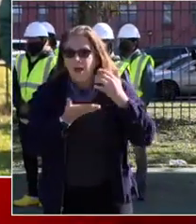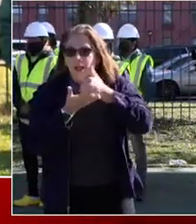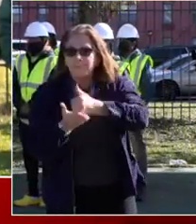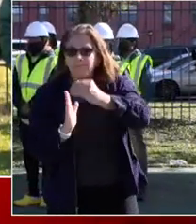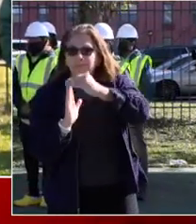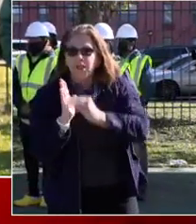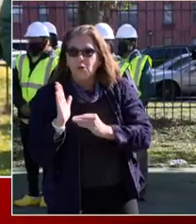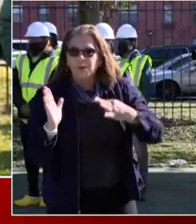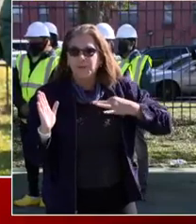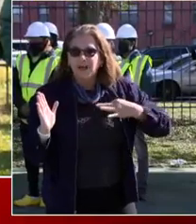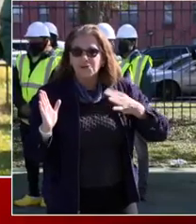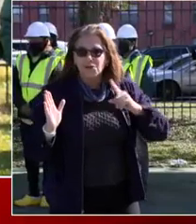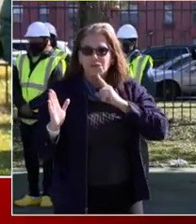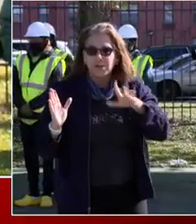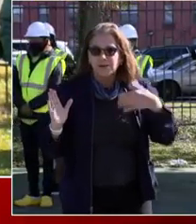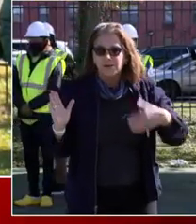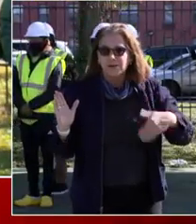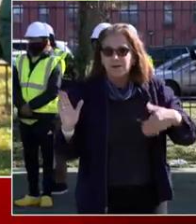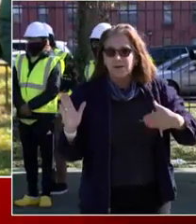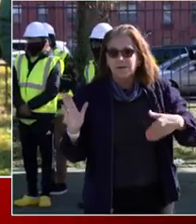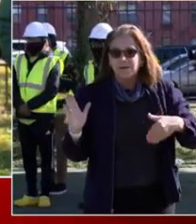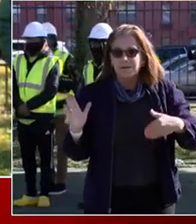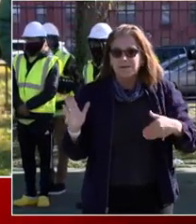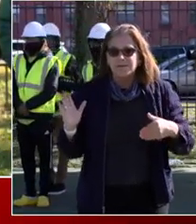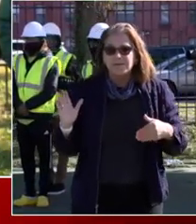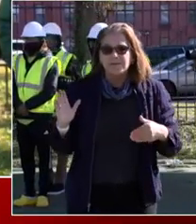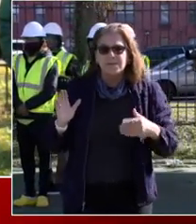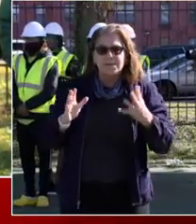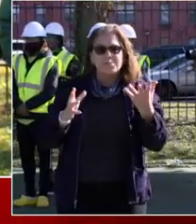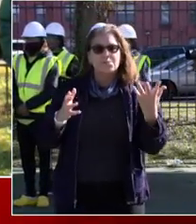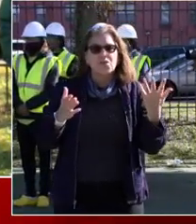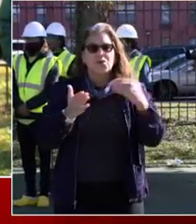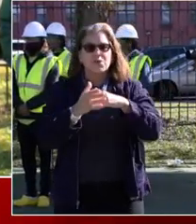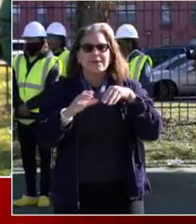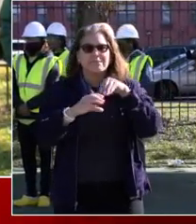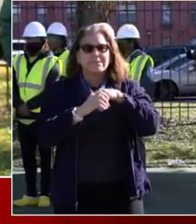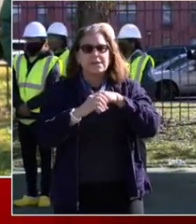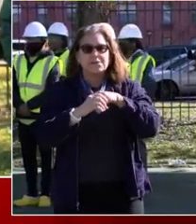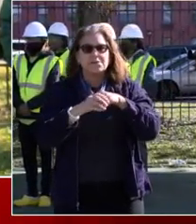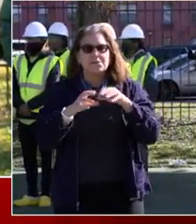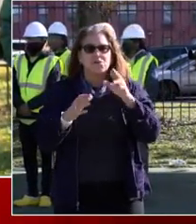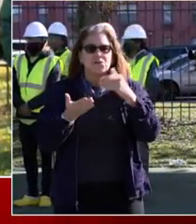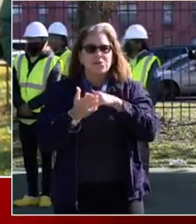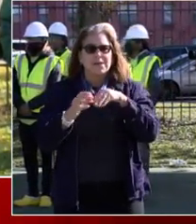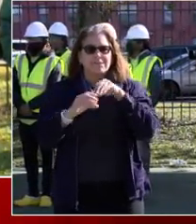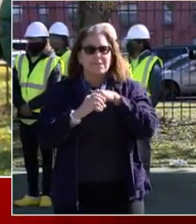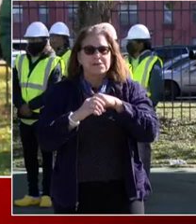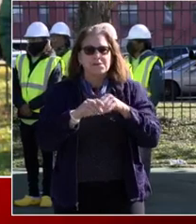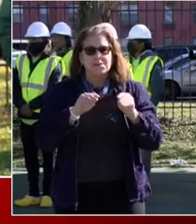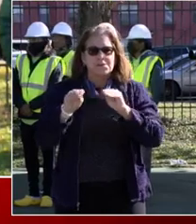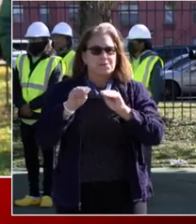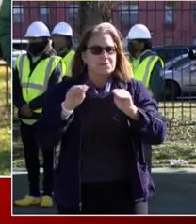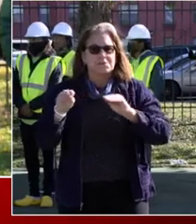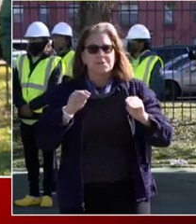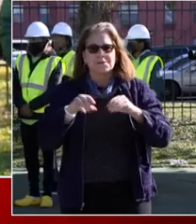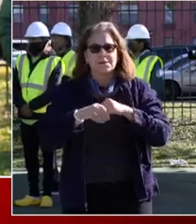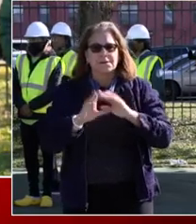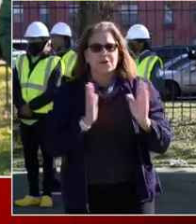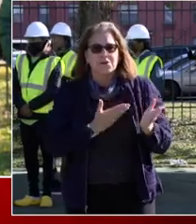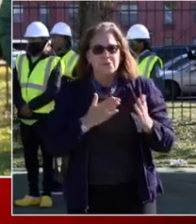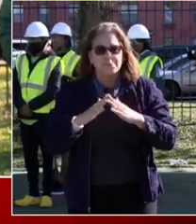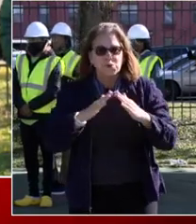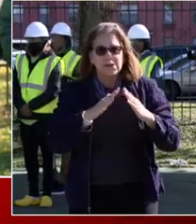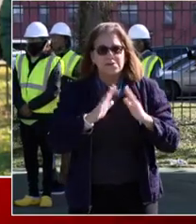We know that in some cases, language is a barrier to this process, so we'll also be getting